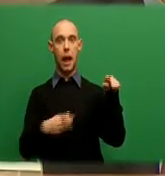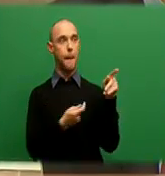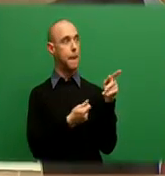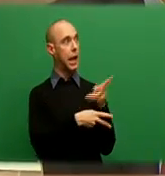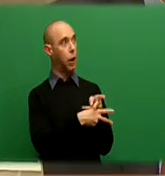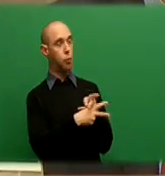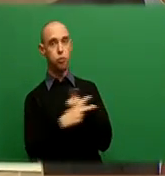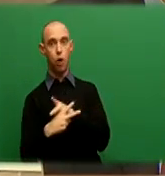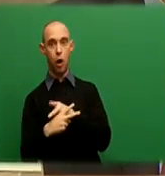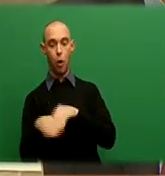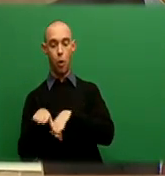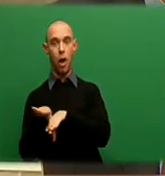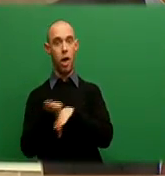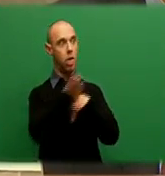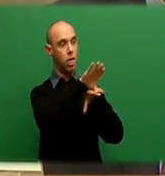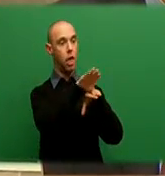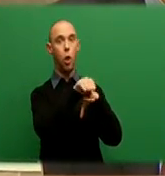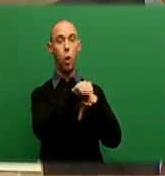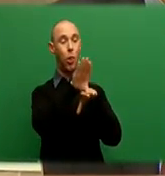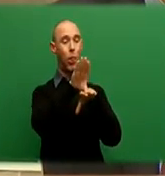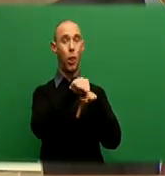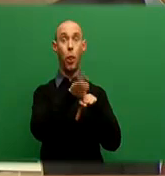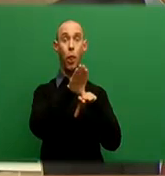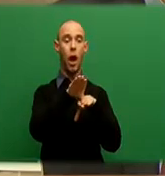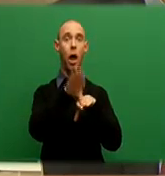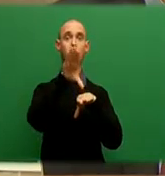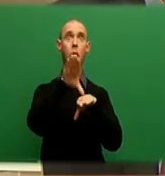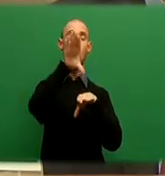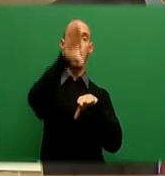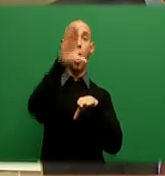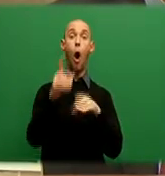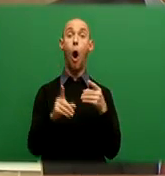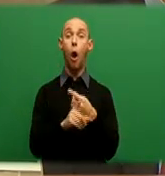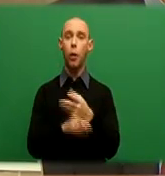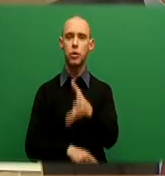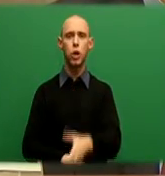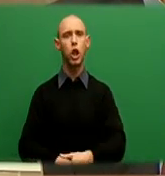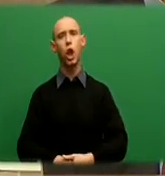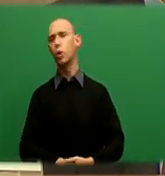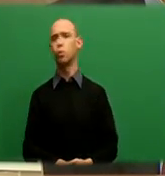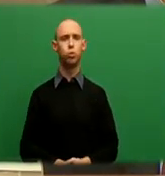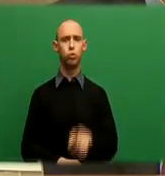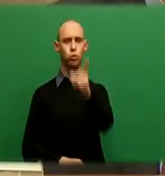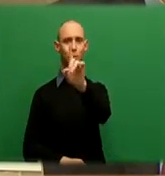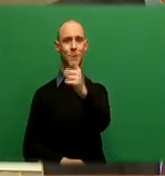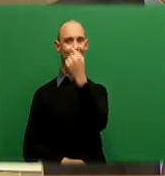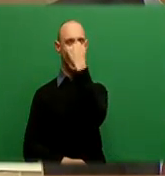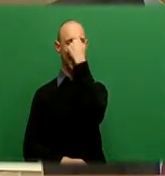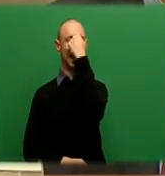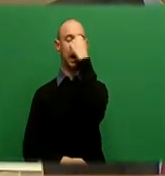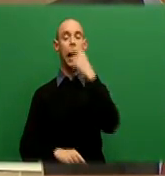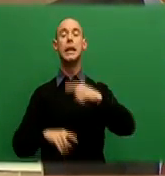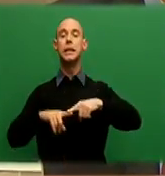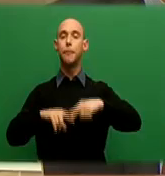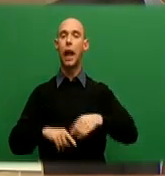depends on what current data says to us, what the extent to which the balance of risks change. So we are in a tightening cycle. I think the